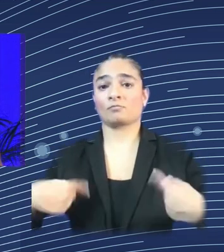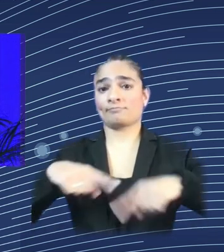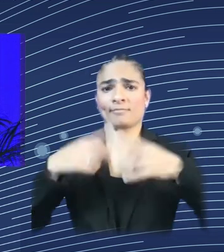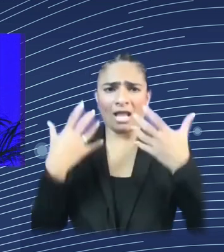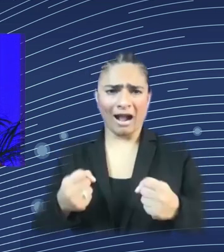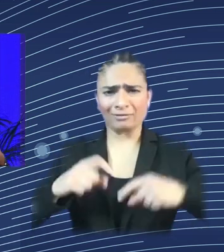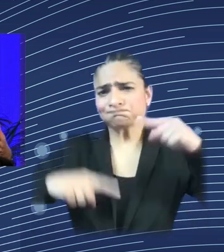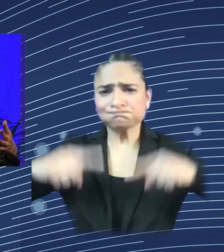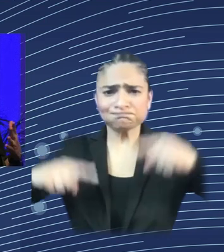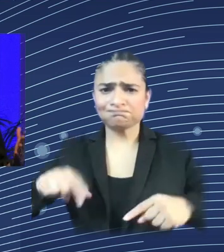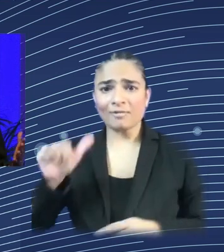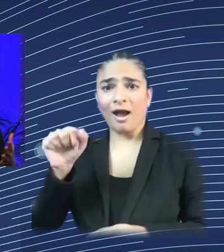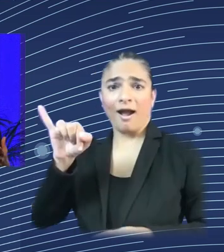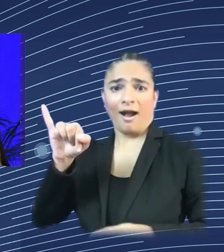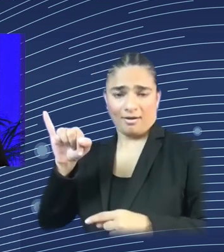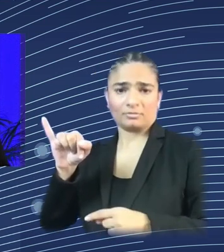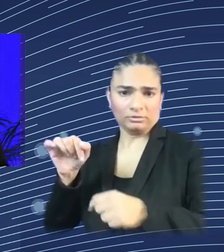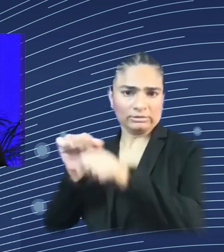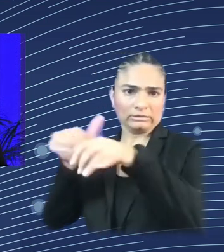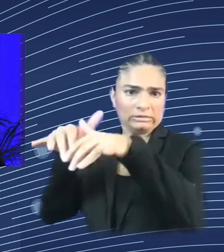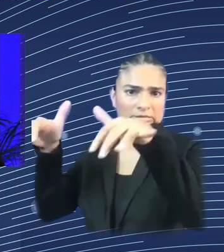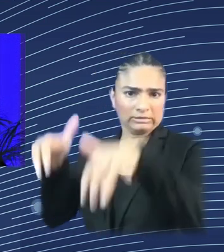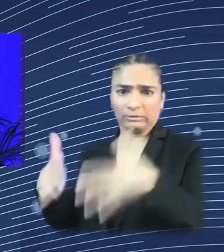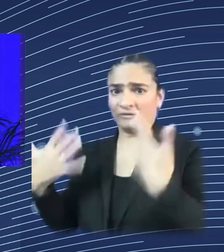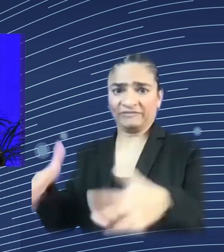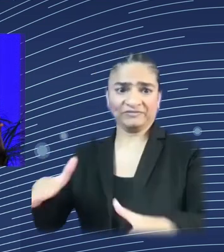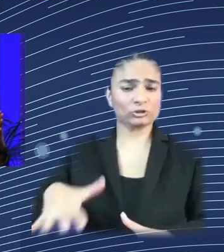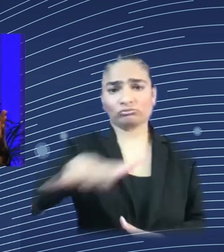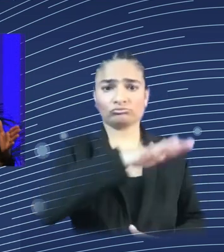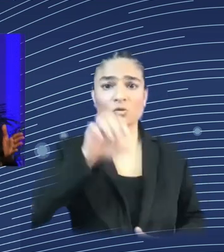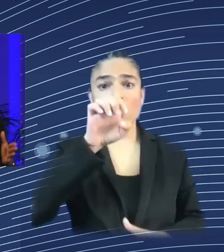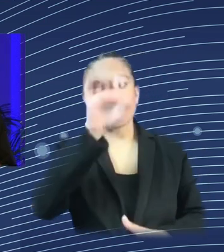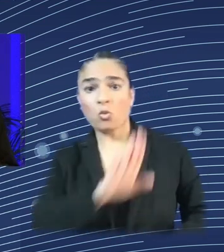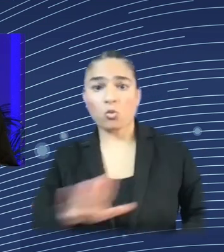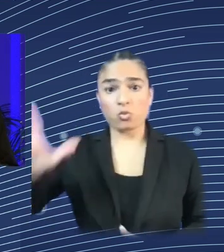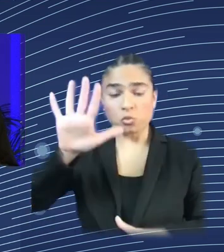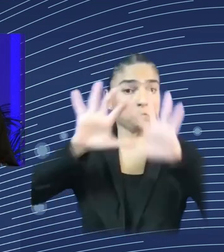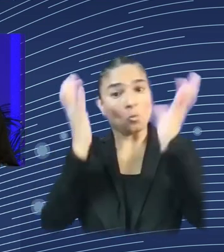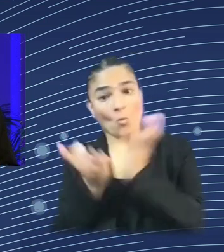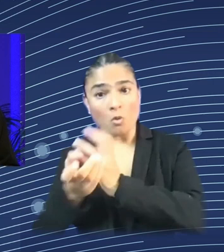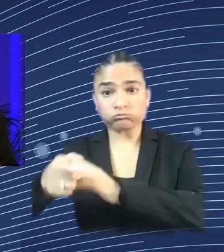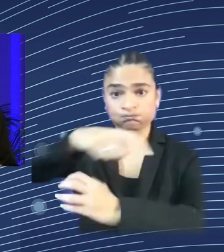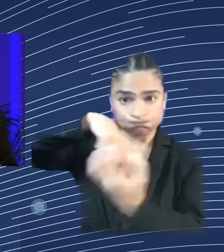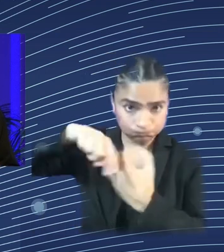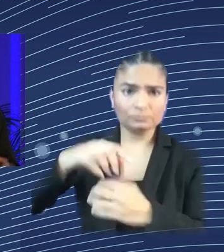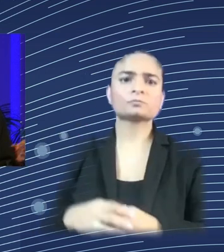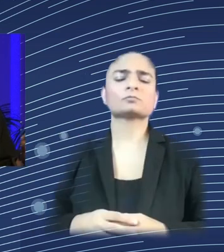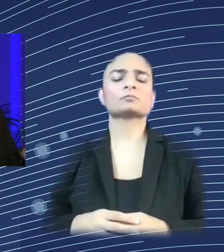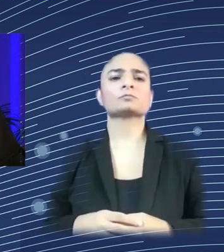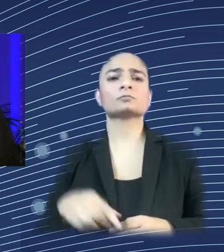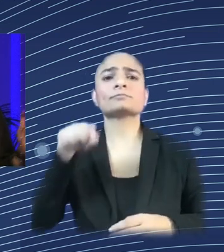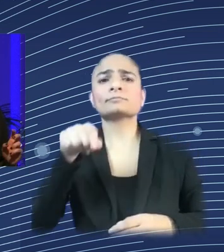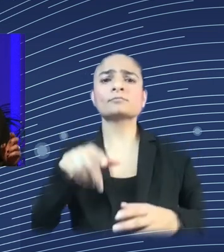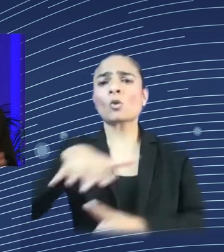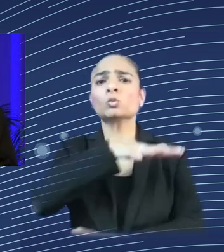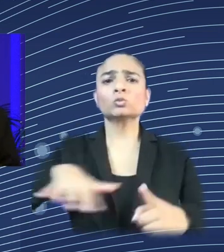my perspective, these AI tools are mainly implemented